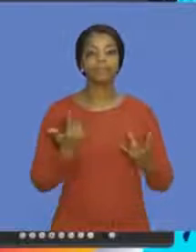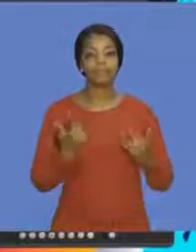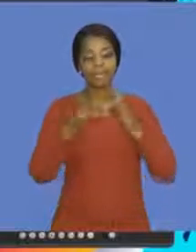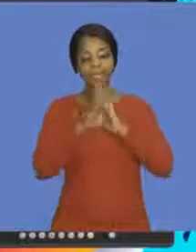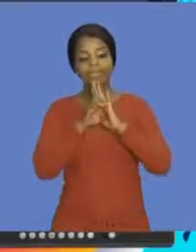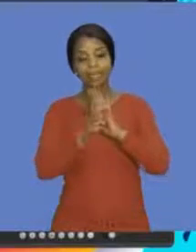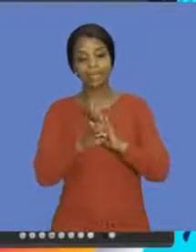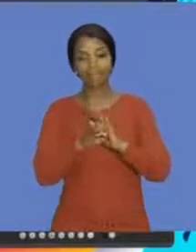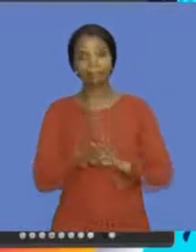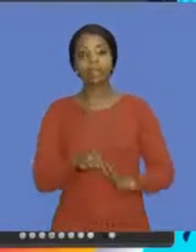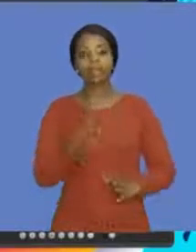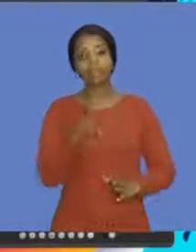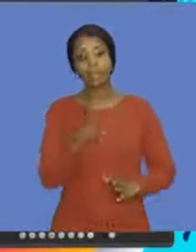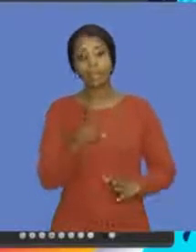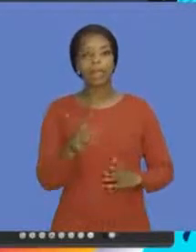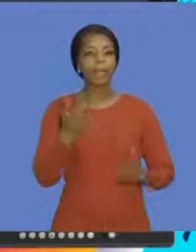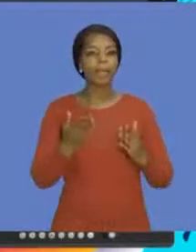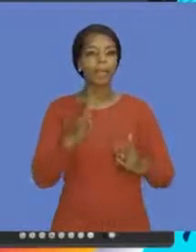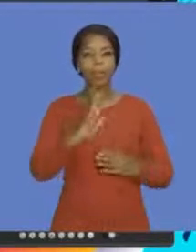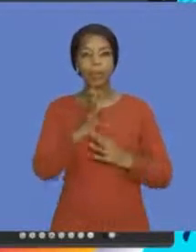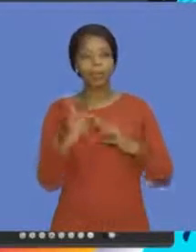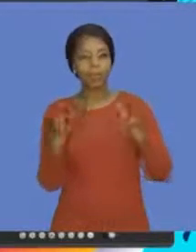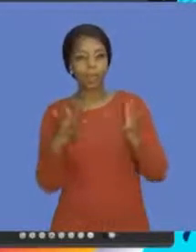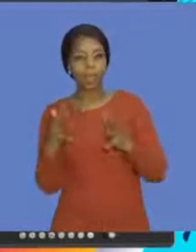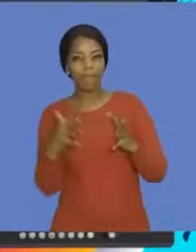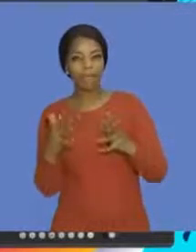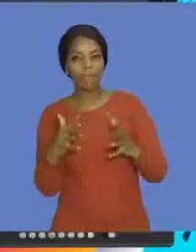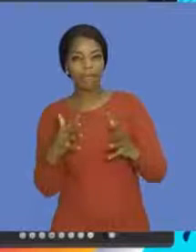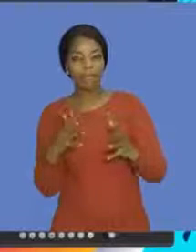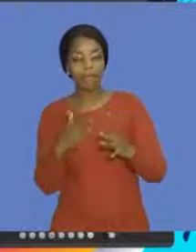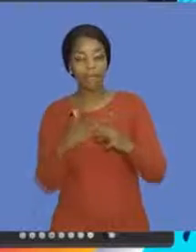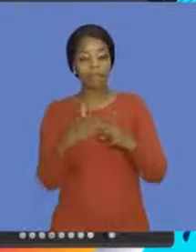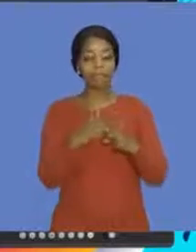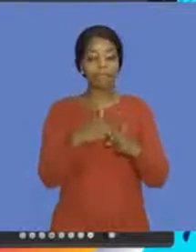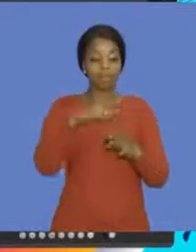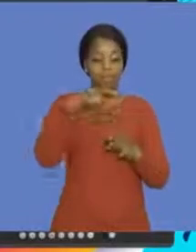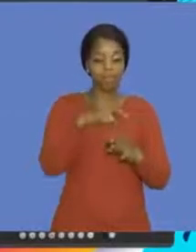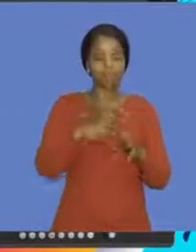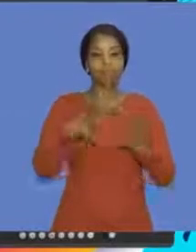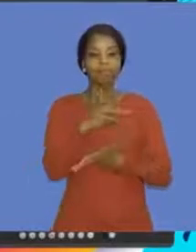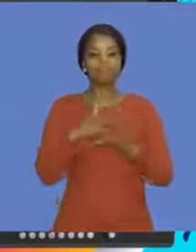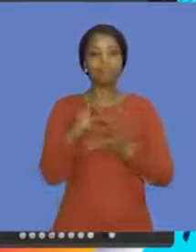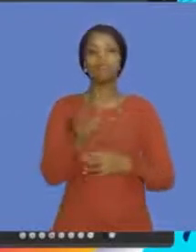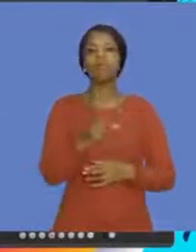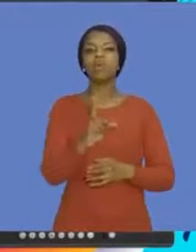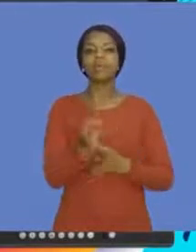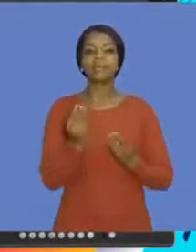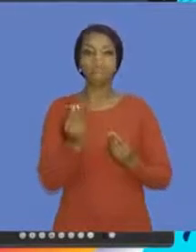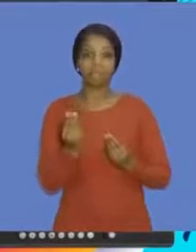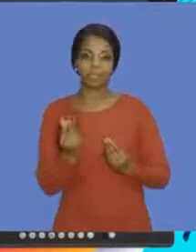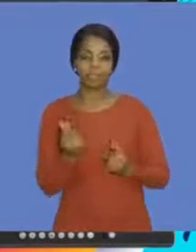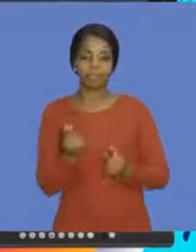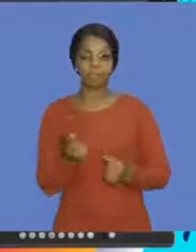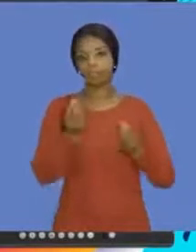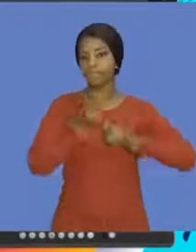the news. You know, just before we get to our weather forecast, they normally talk about the exchange rate and talk about what the cost